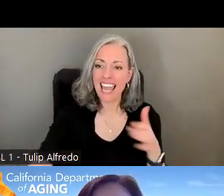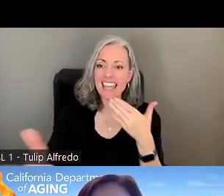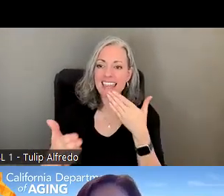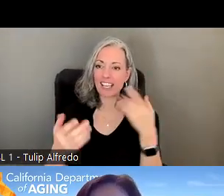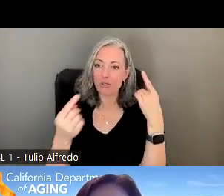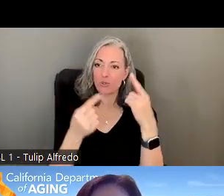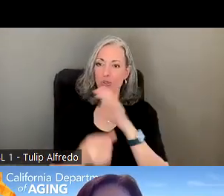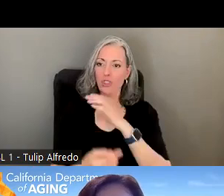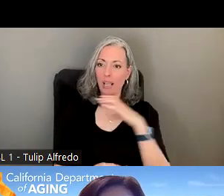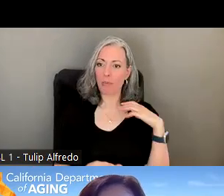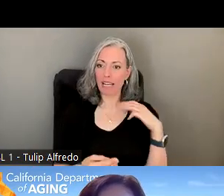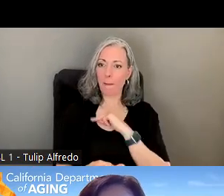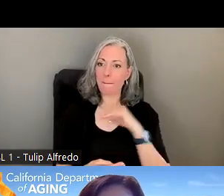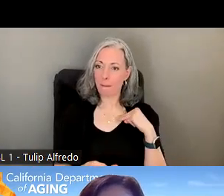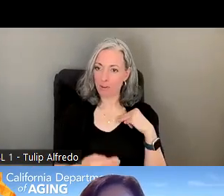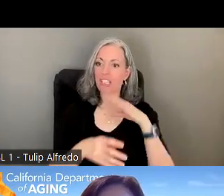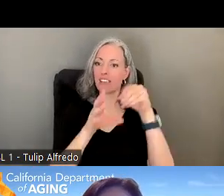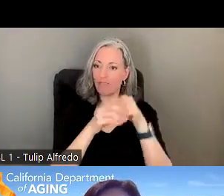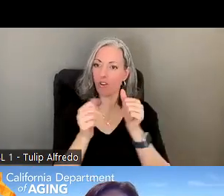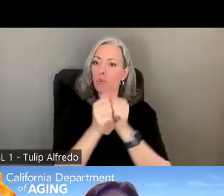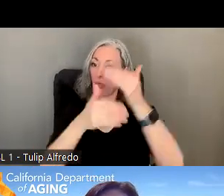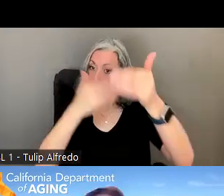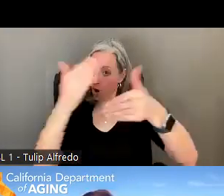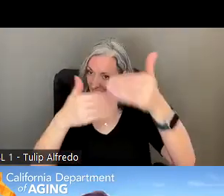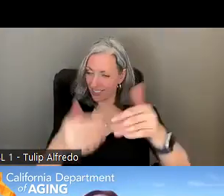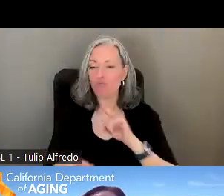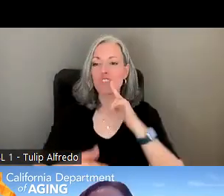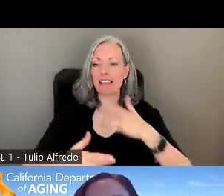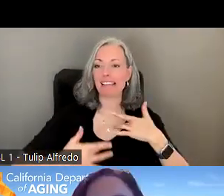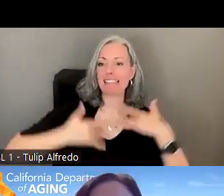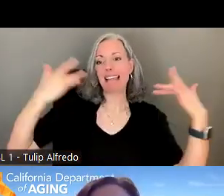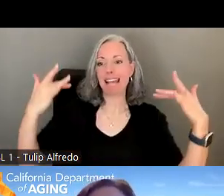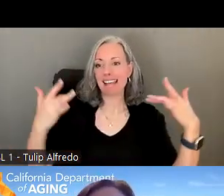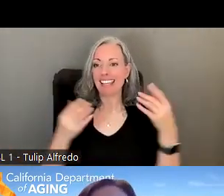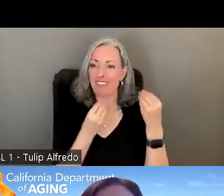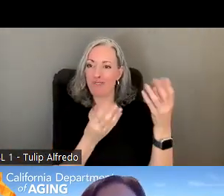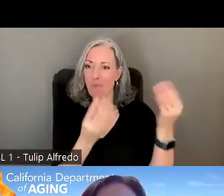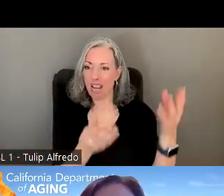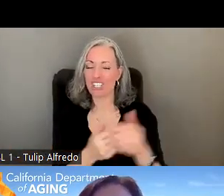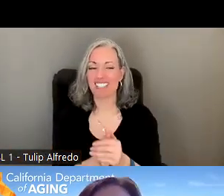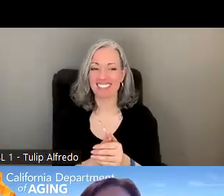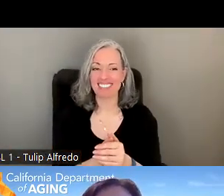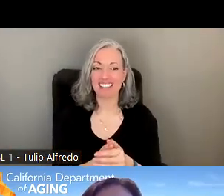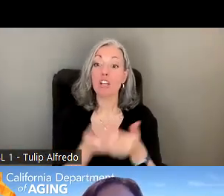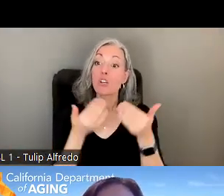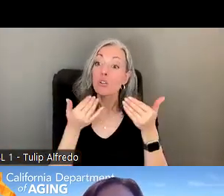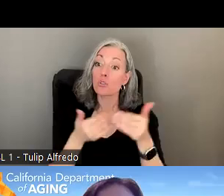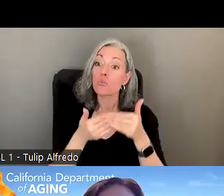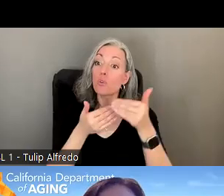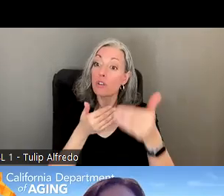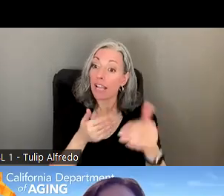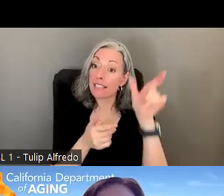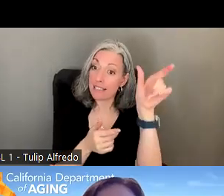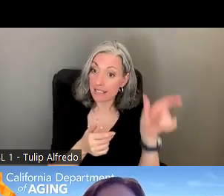also were involved in the process. So very exciting news. So this next section, I